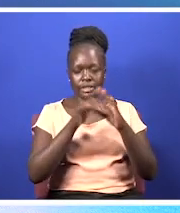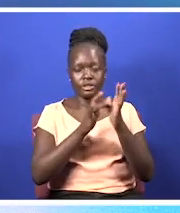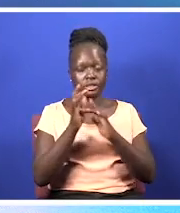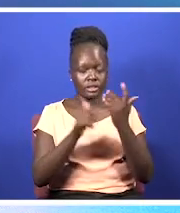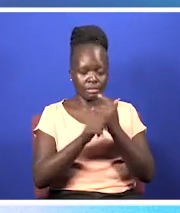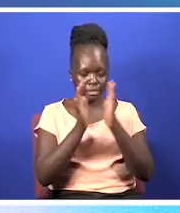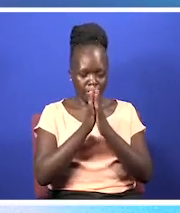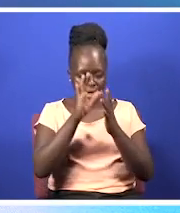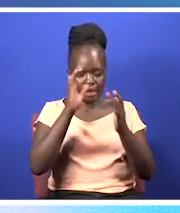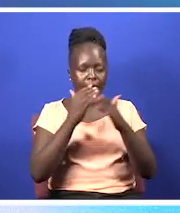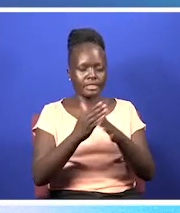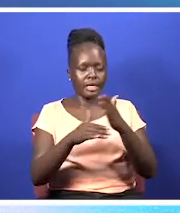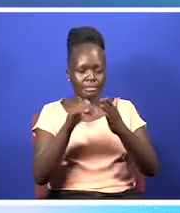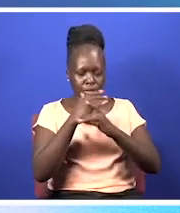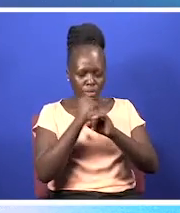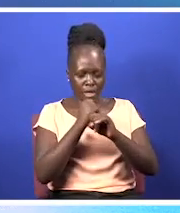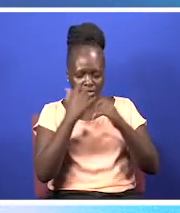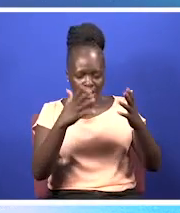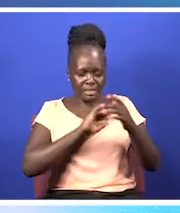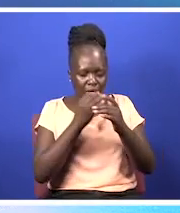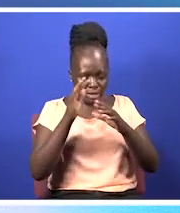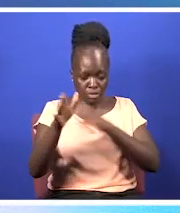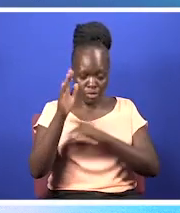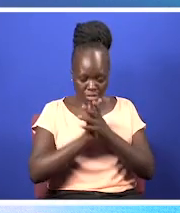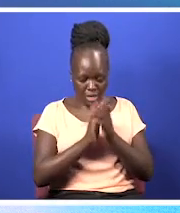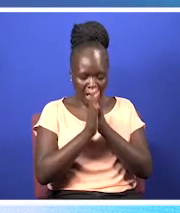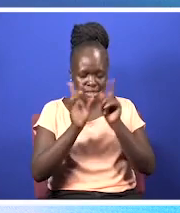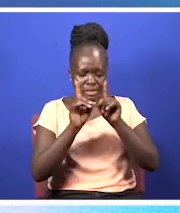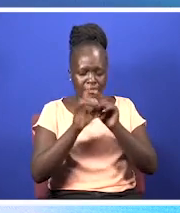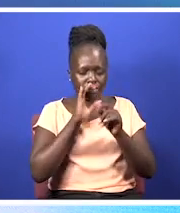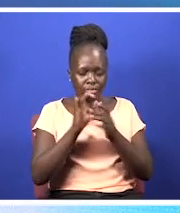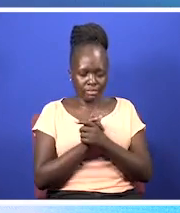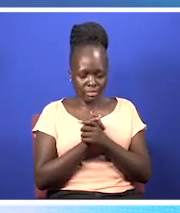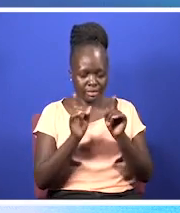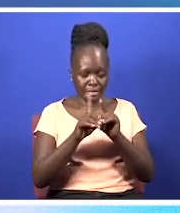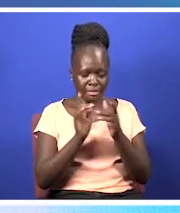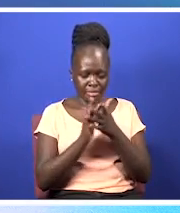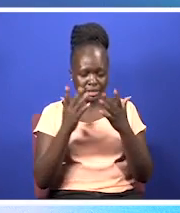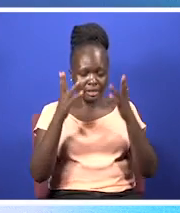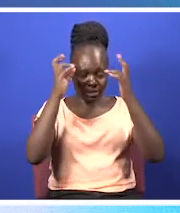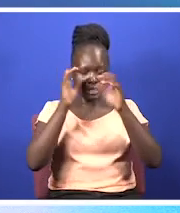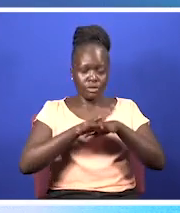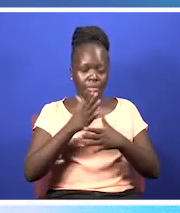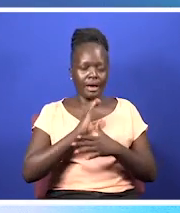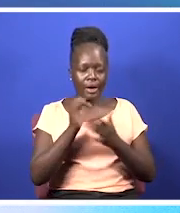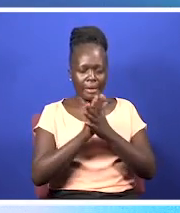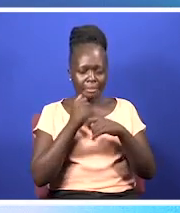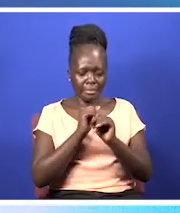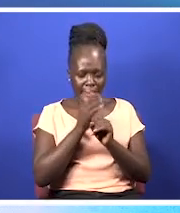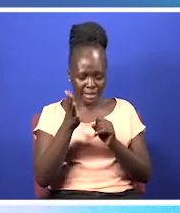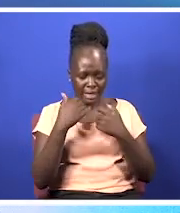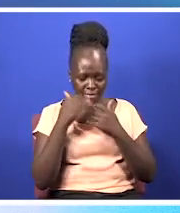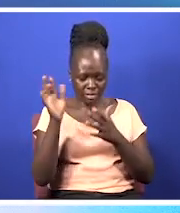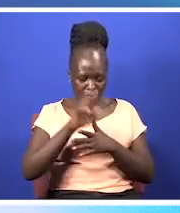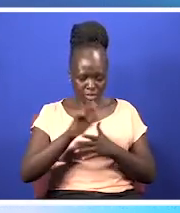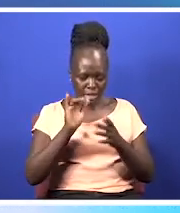O God. Yes, we pray. Establish the work of our hands, O God. And may you rebuke the devourer Satan on our behalf. And Lord, may you cause there